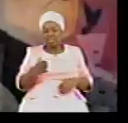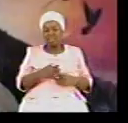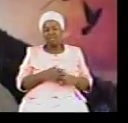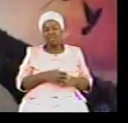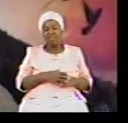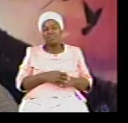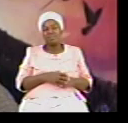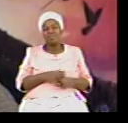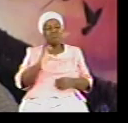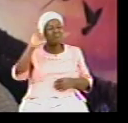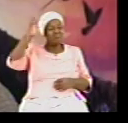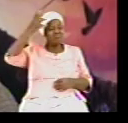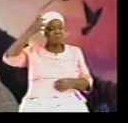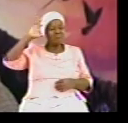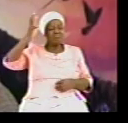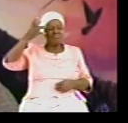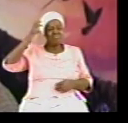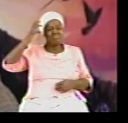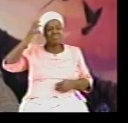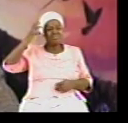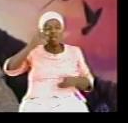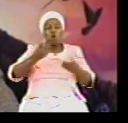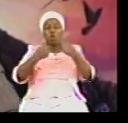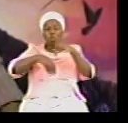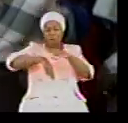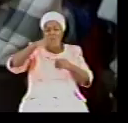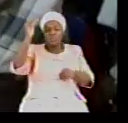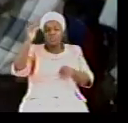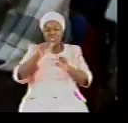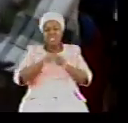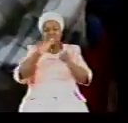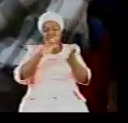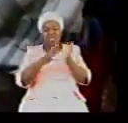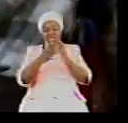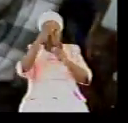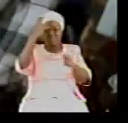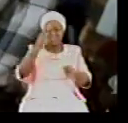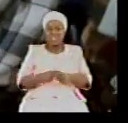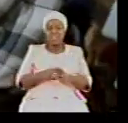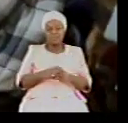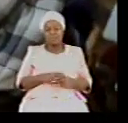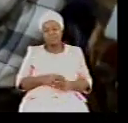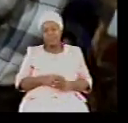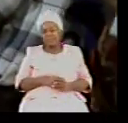Insanity, madness, come out in Jesus' name.